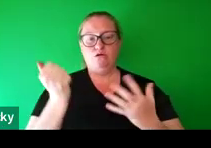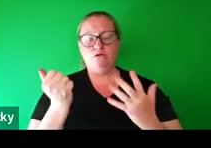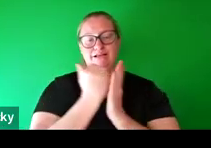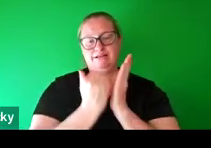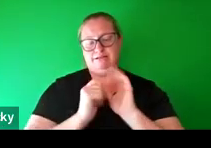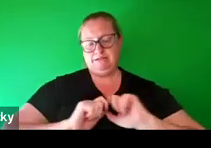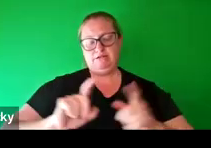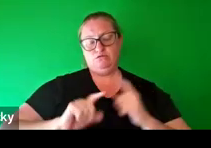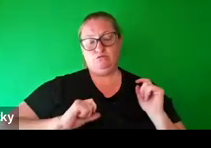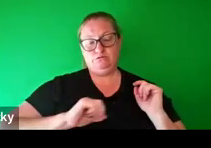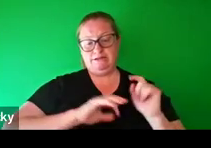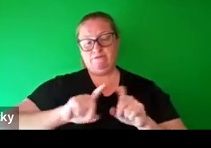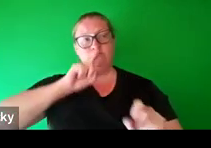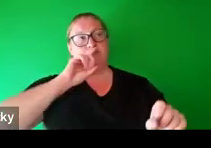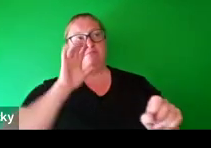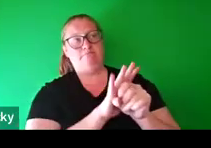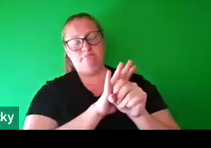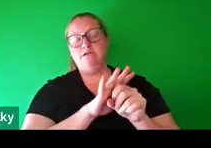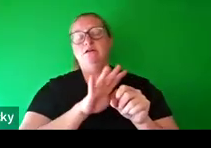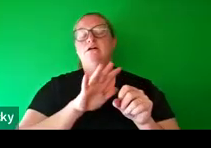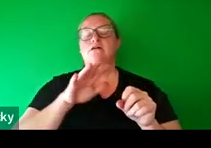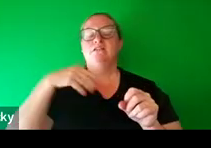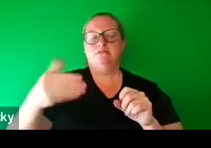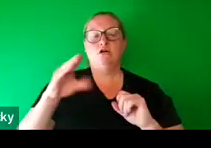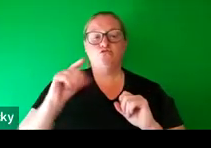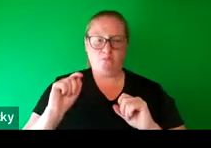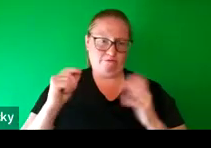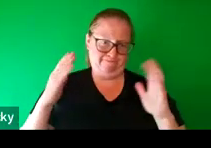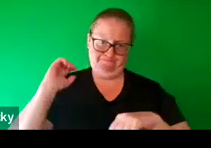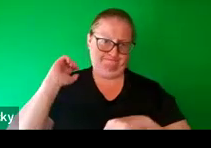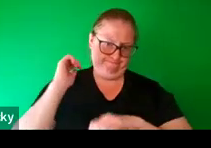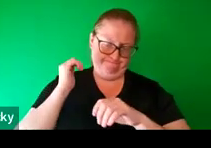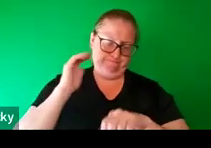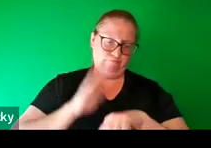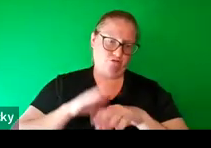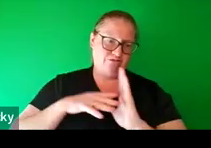to verify and approve in October as scheduled.